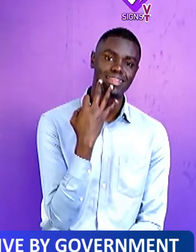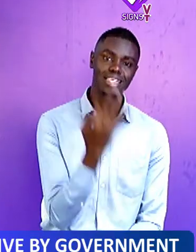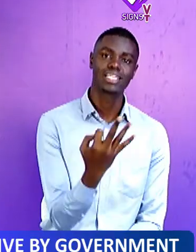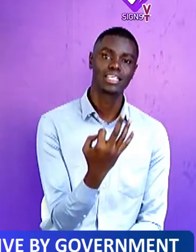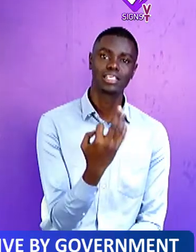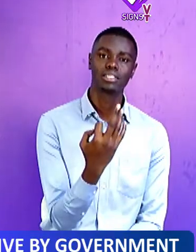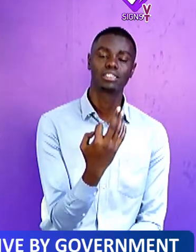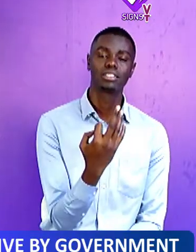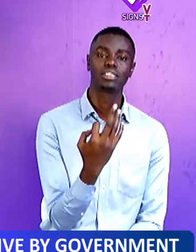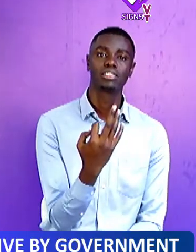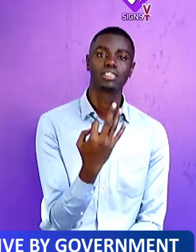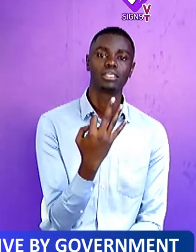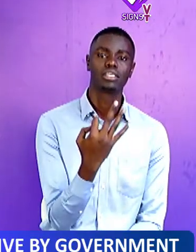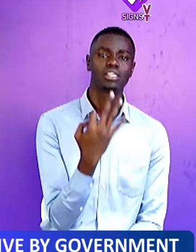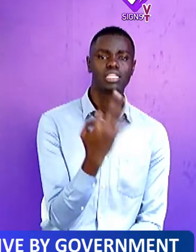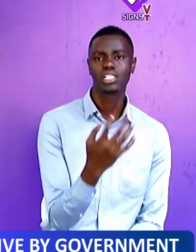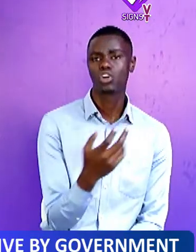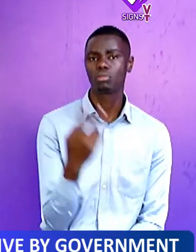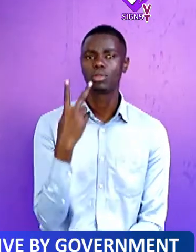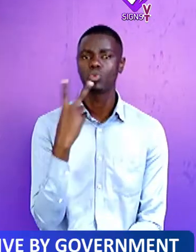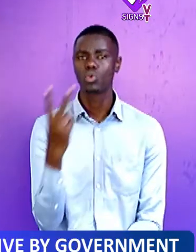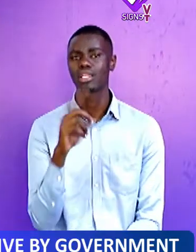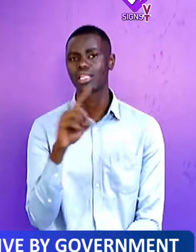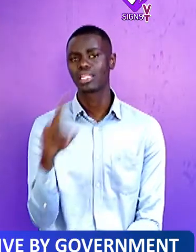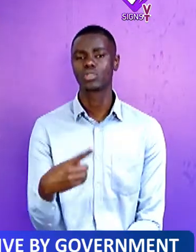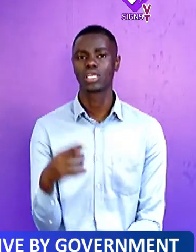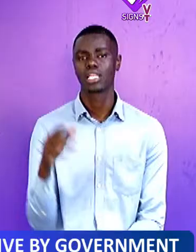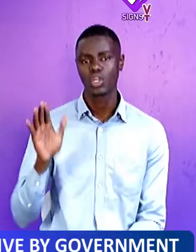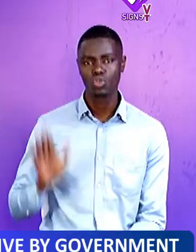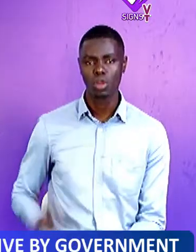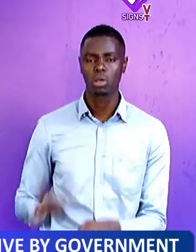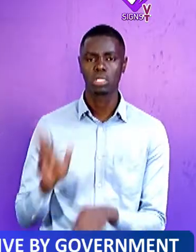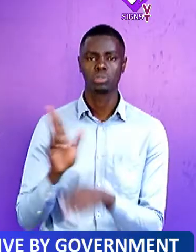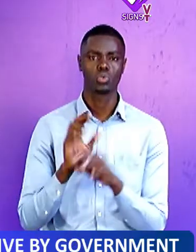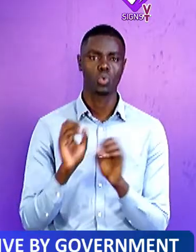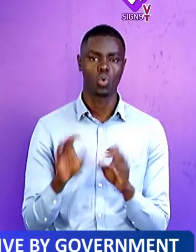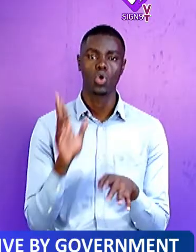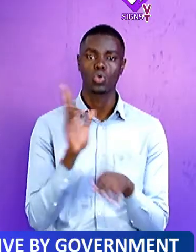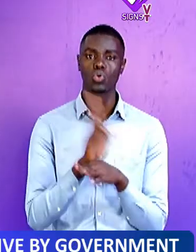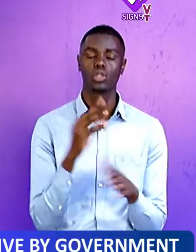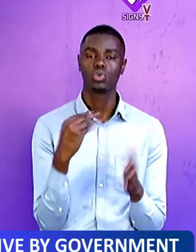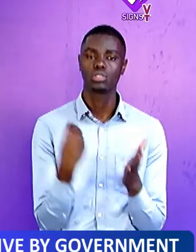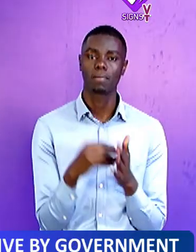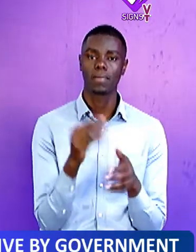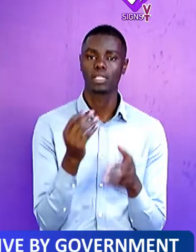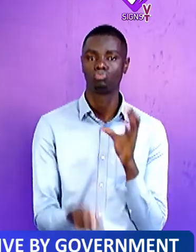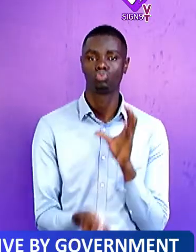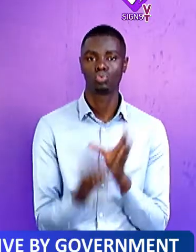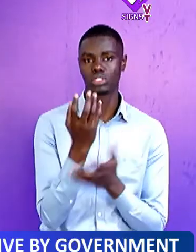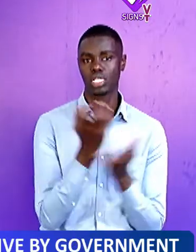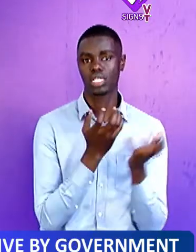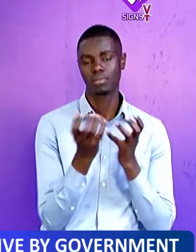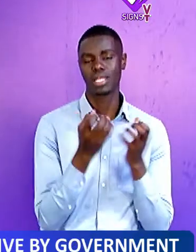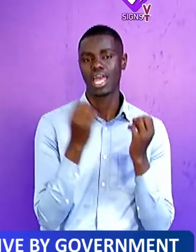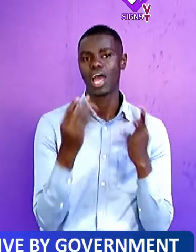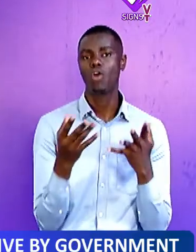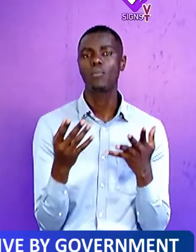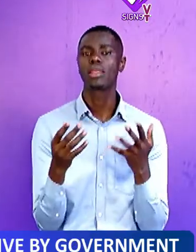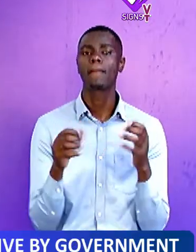265,000 shillings in your pocket per year that you don't have to use. So you can use that money to start your own business. How many motorcycles can you